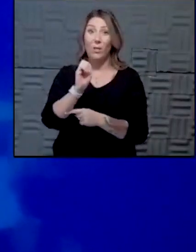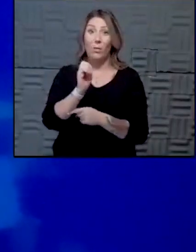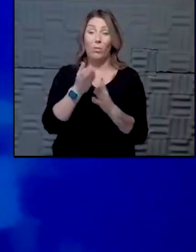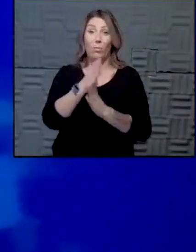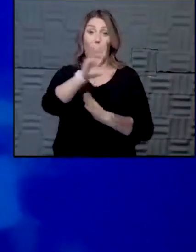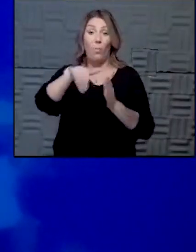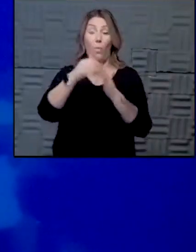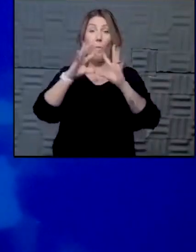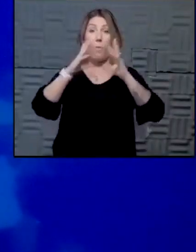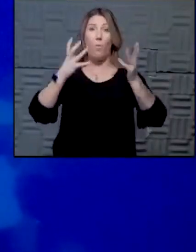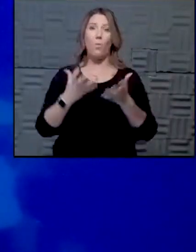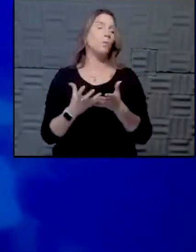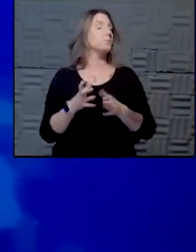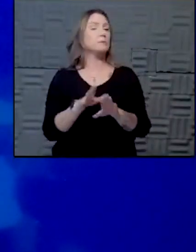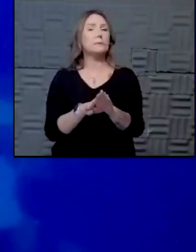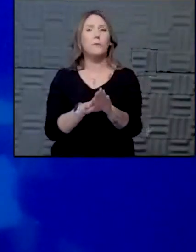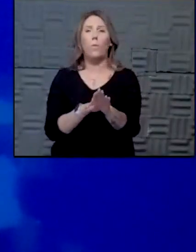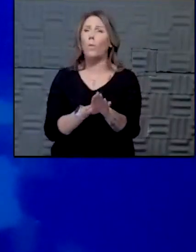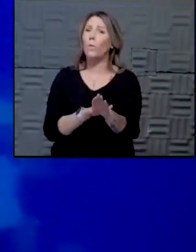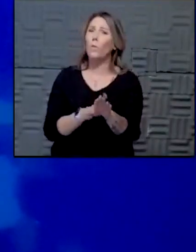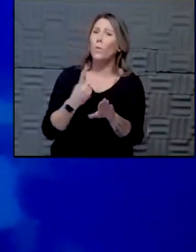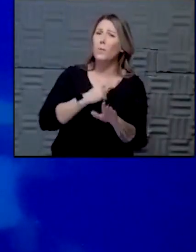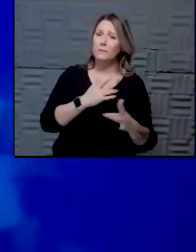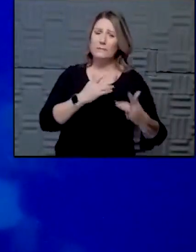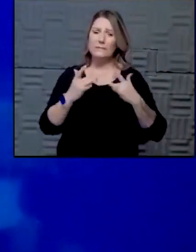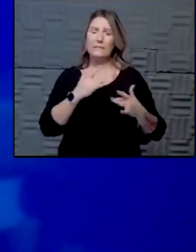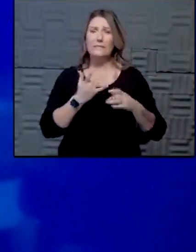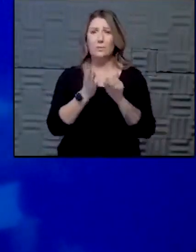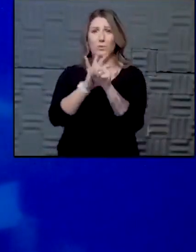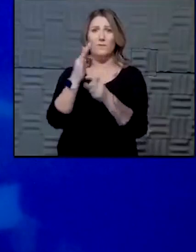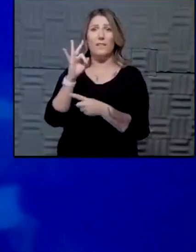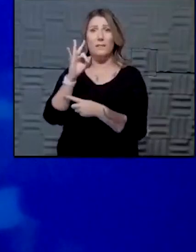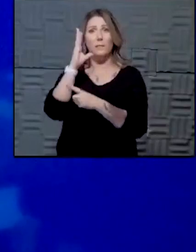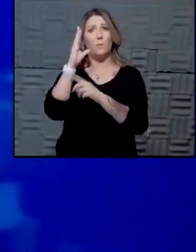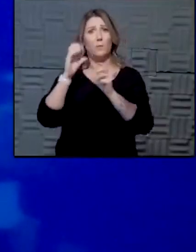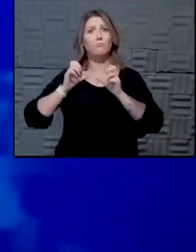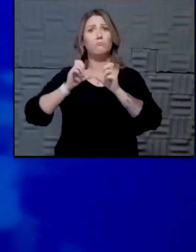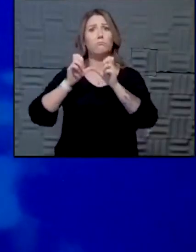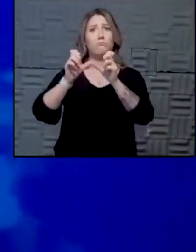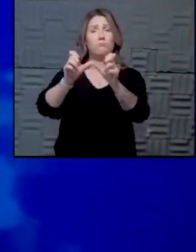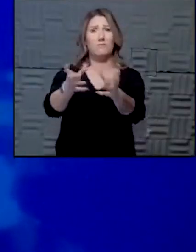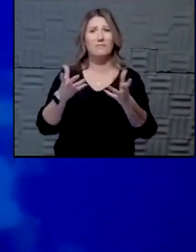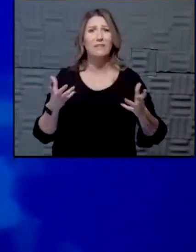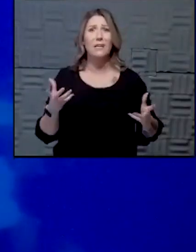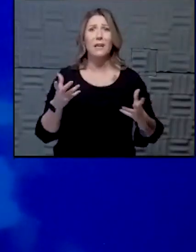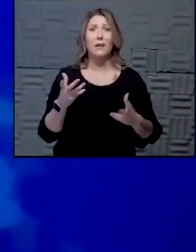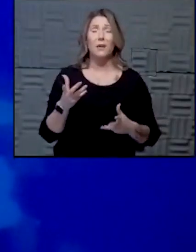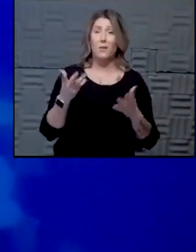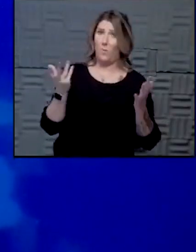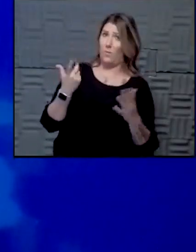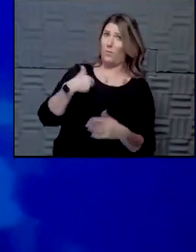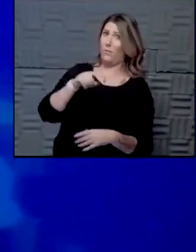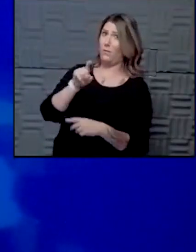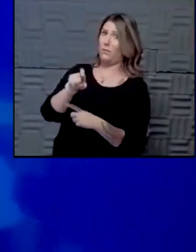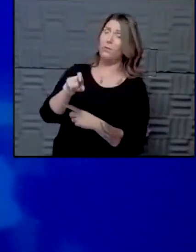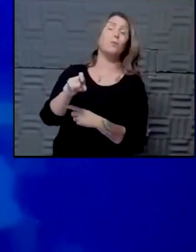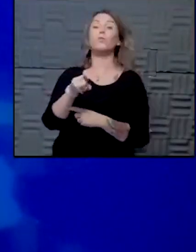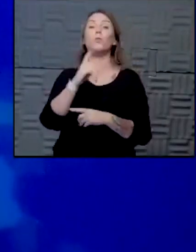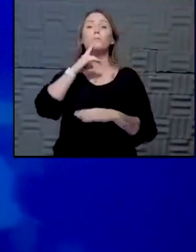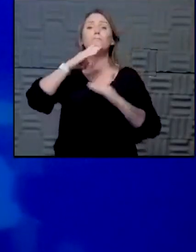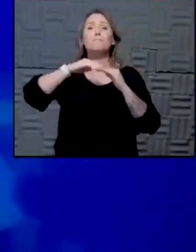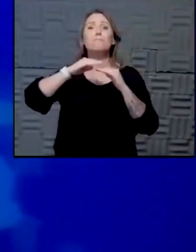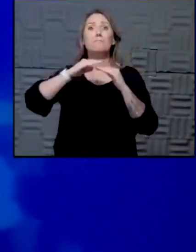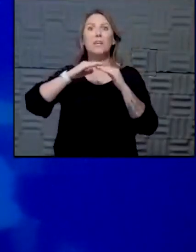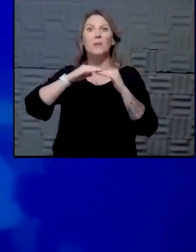I think increasingly we're getting concerned that COVID-19 is going to be here for a long time, Hawk, and what we're going to have to do is minimize the damage. The only